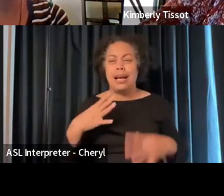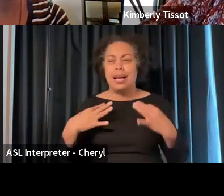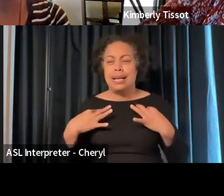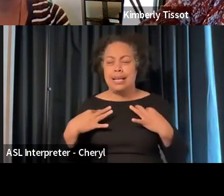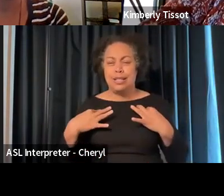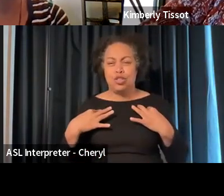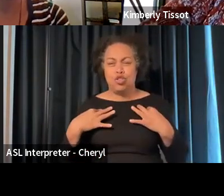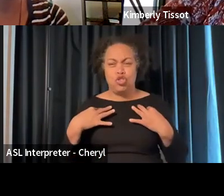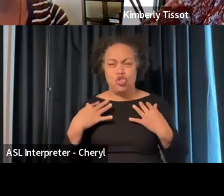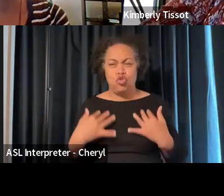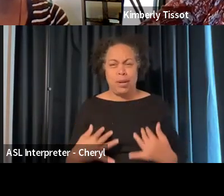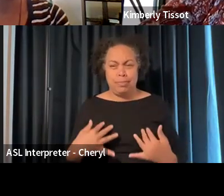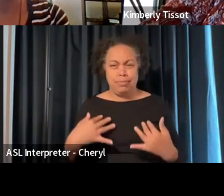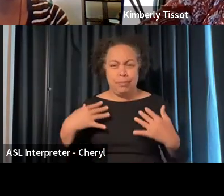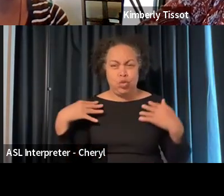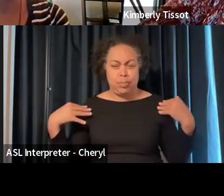striped shirt.